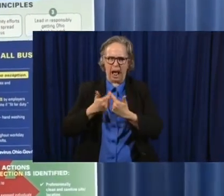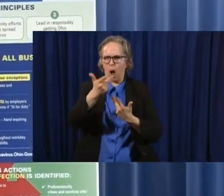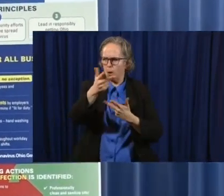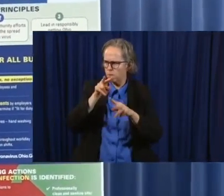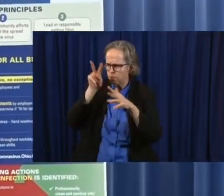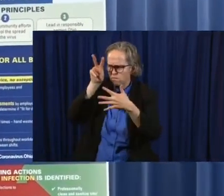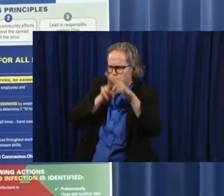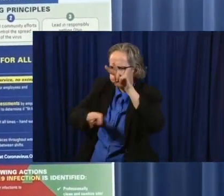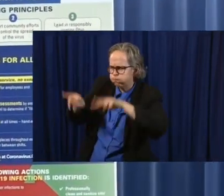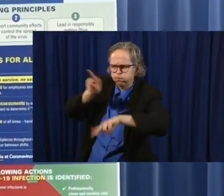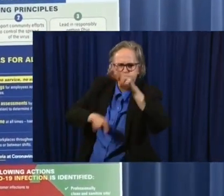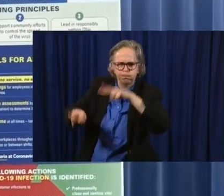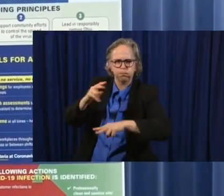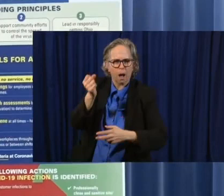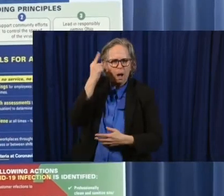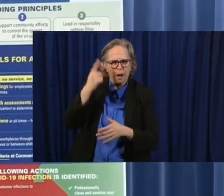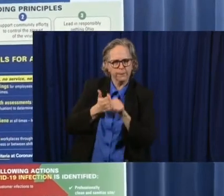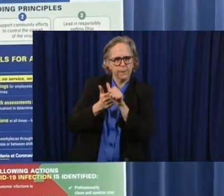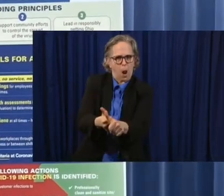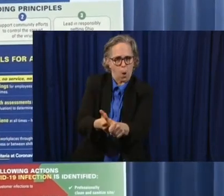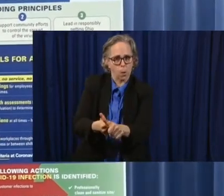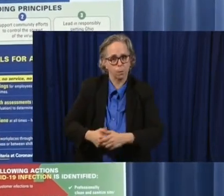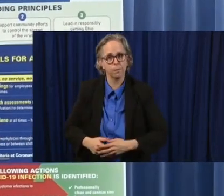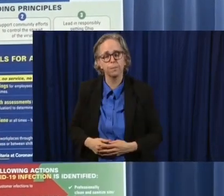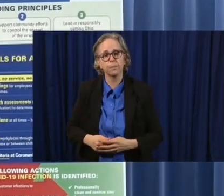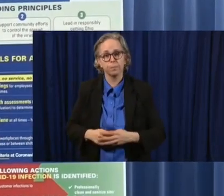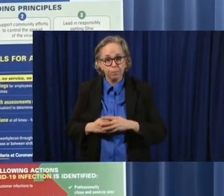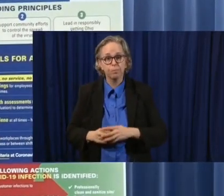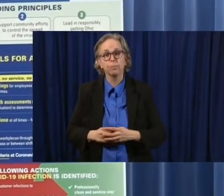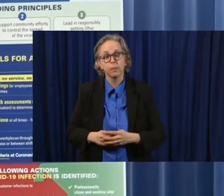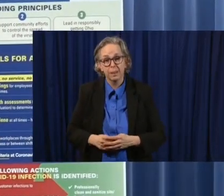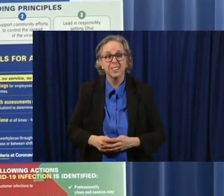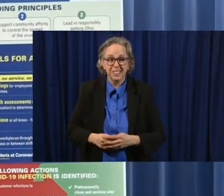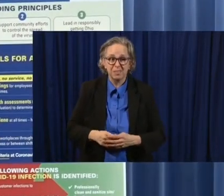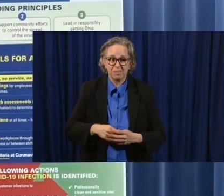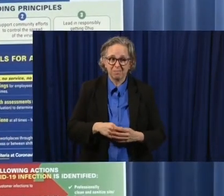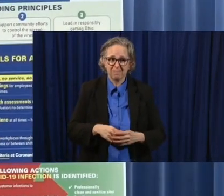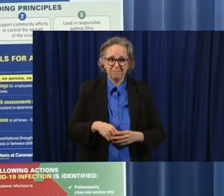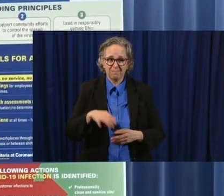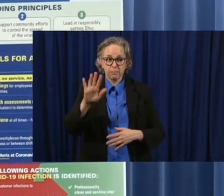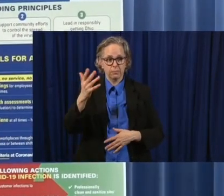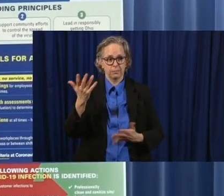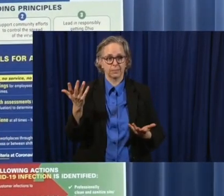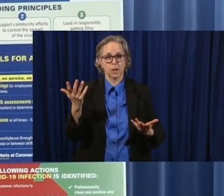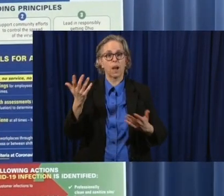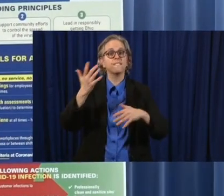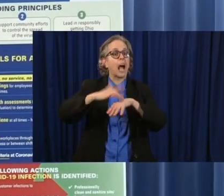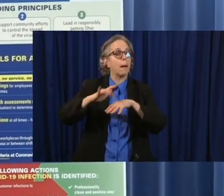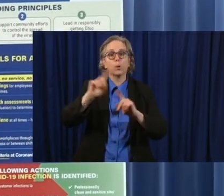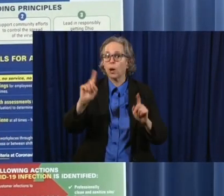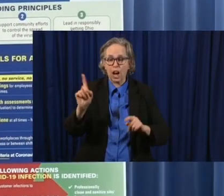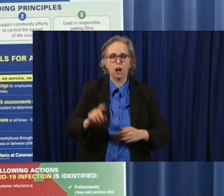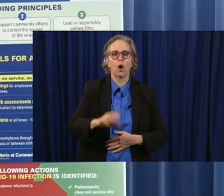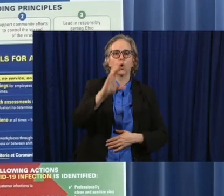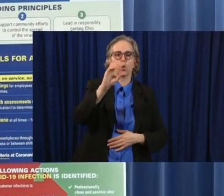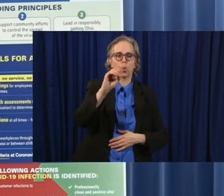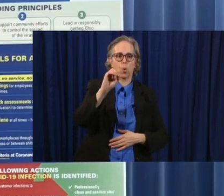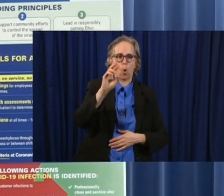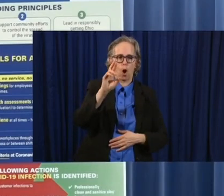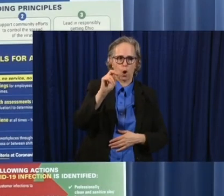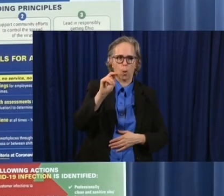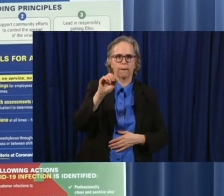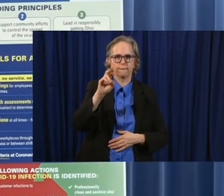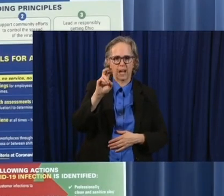to understand. So these will all be up on our webpage, I believe, by 5 o'clock,